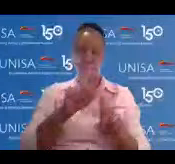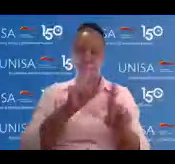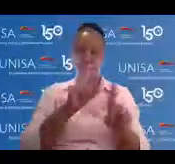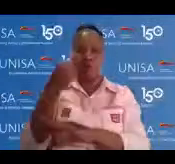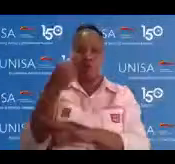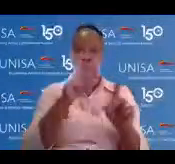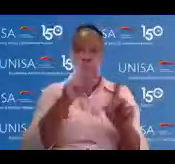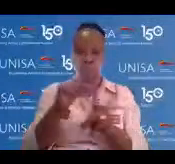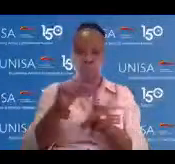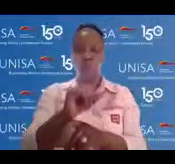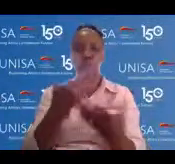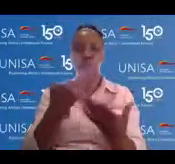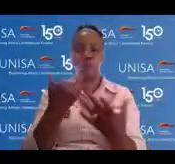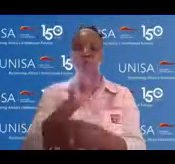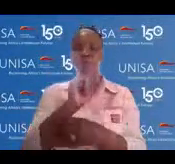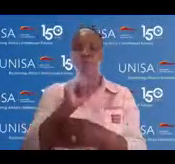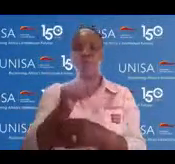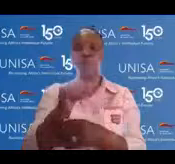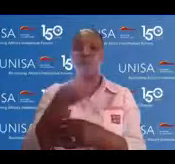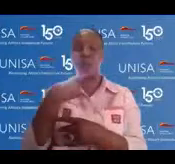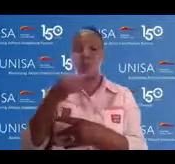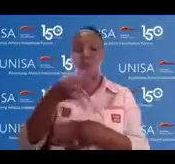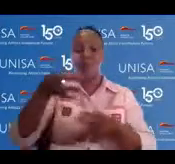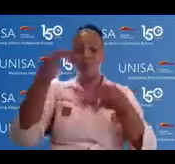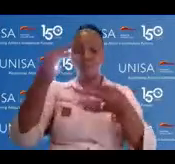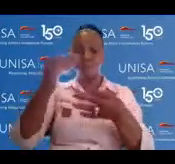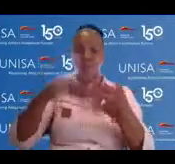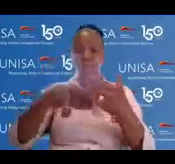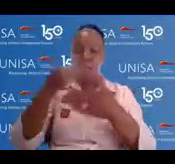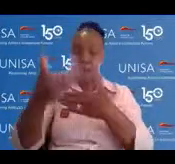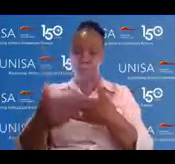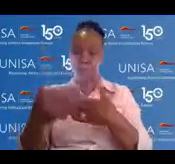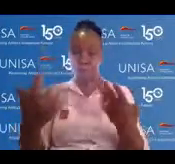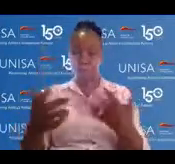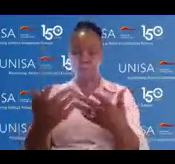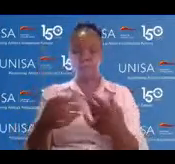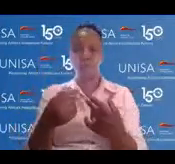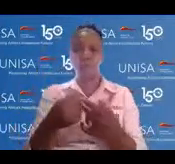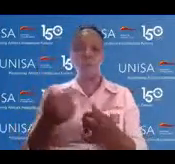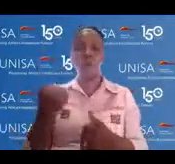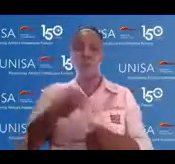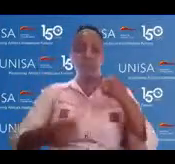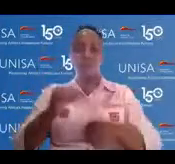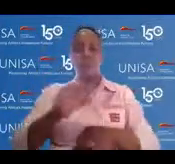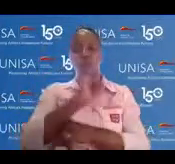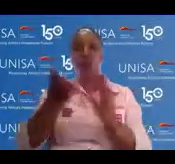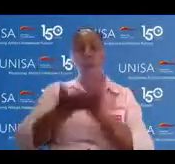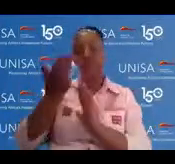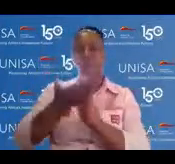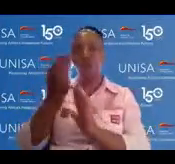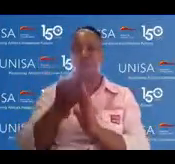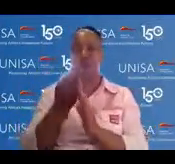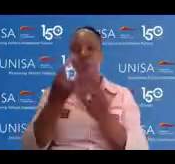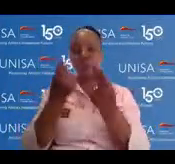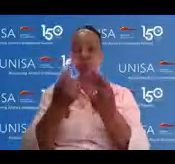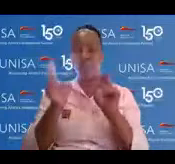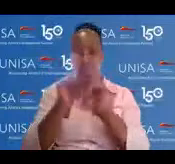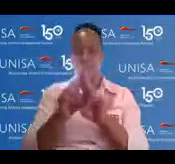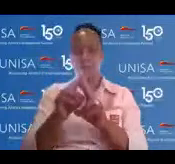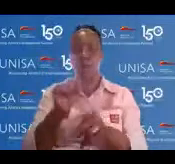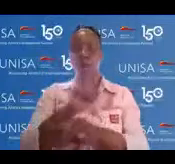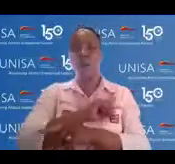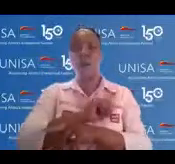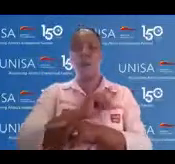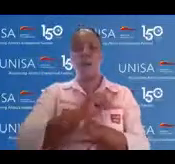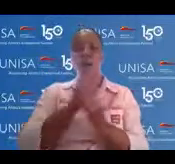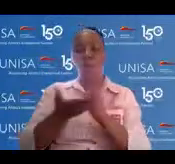you then, after that, that you perform your upload to UNISA. Because the upload, the final upload,